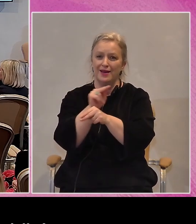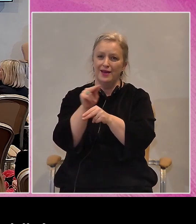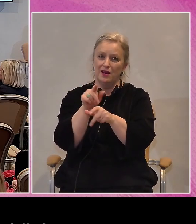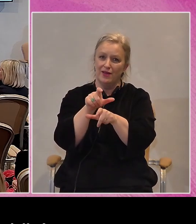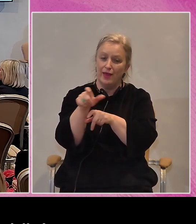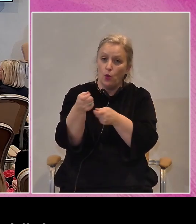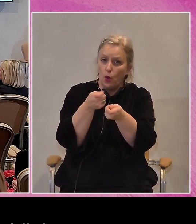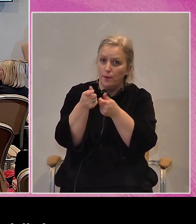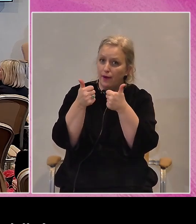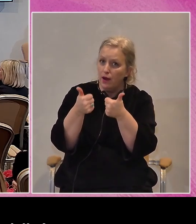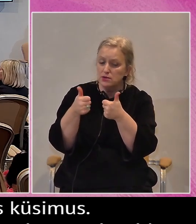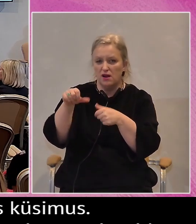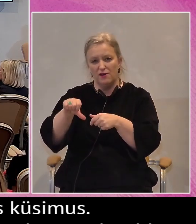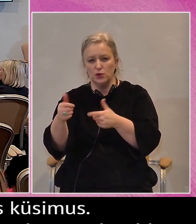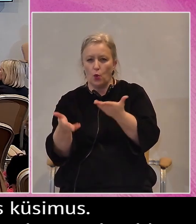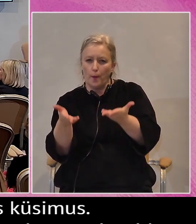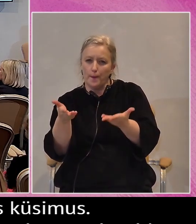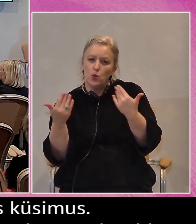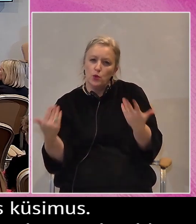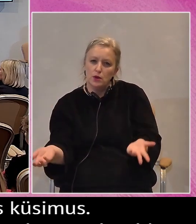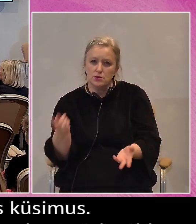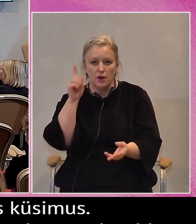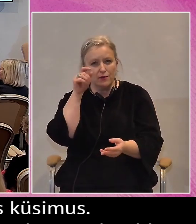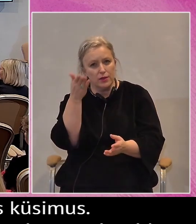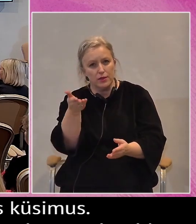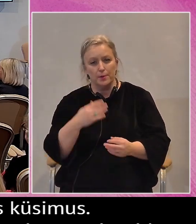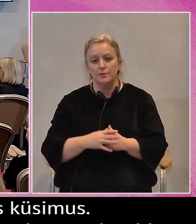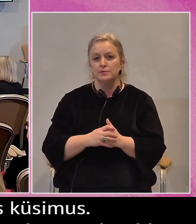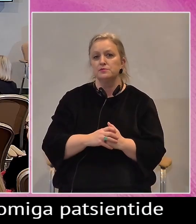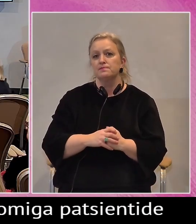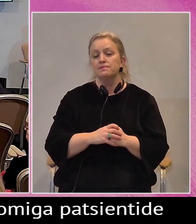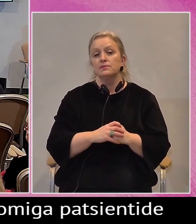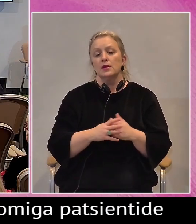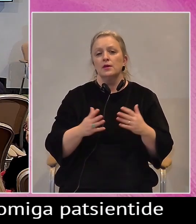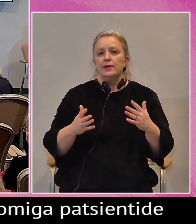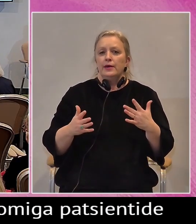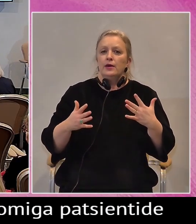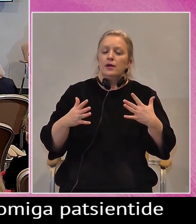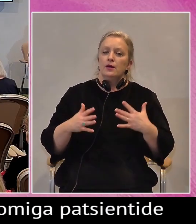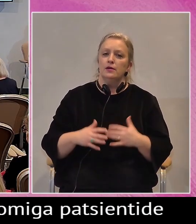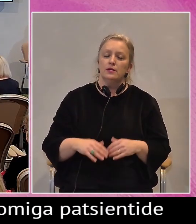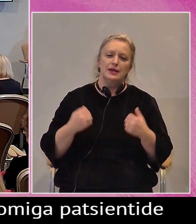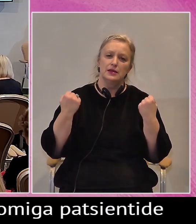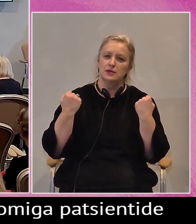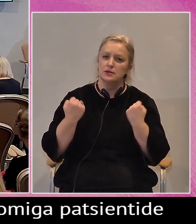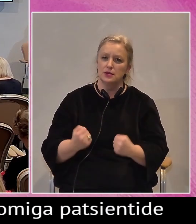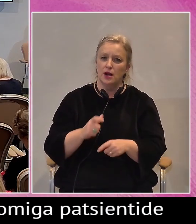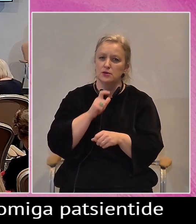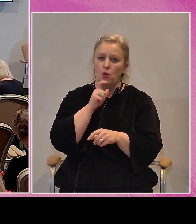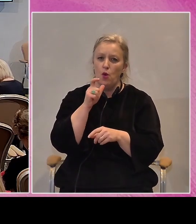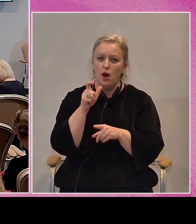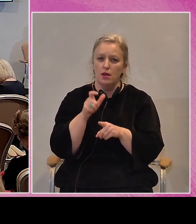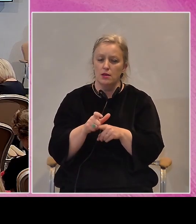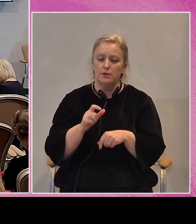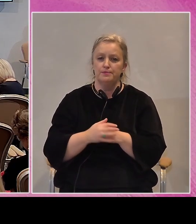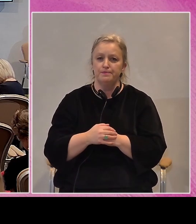Do you think the treatment path of diagnosis and treatment path of